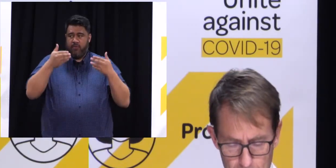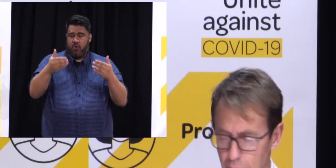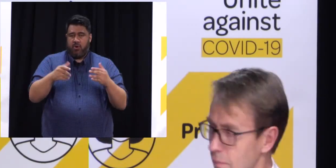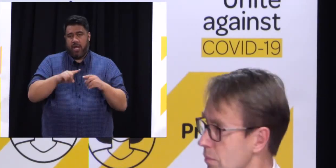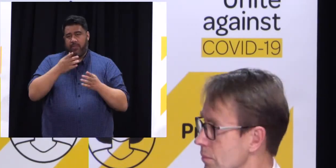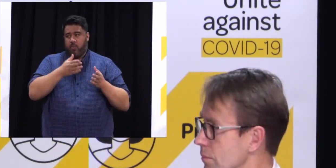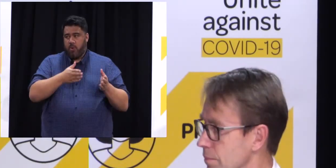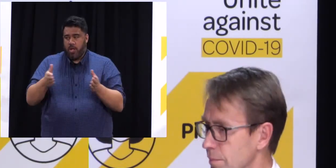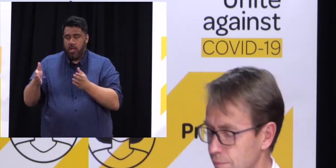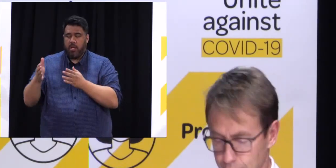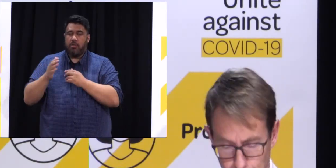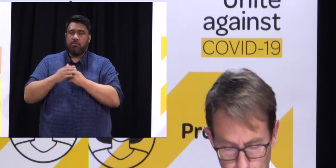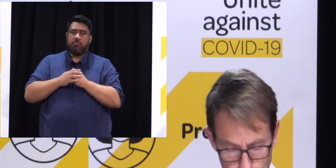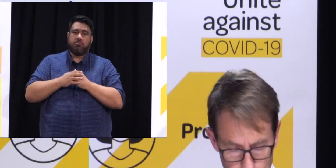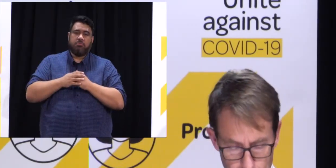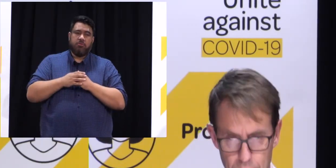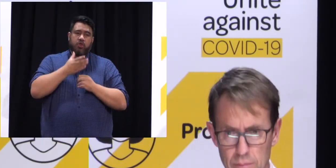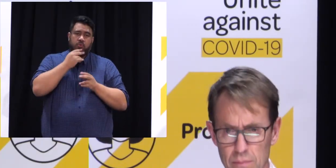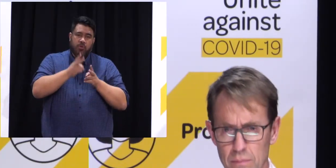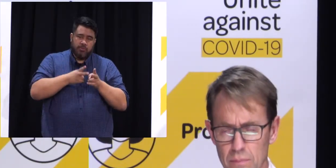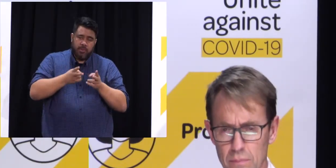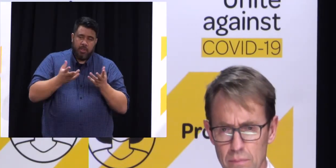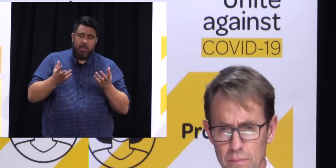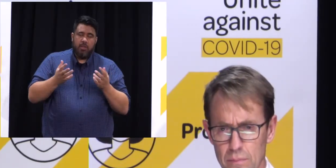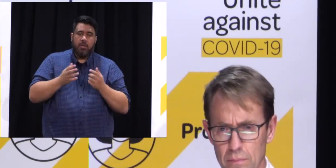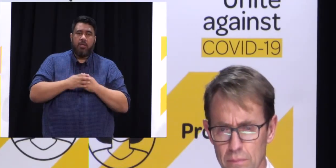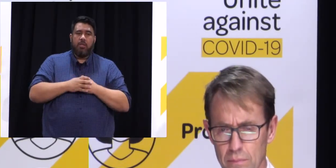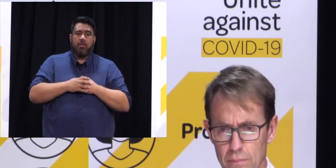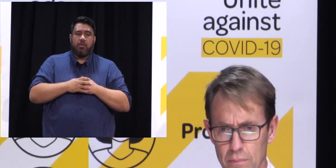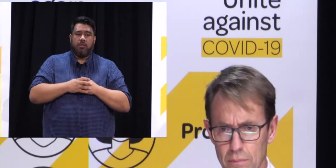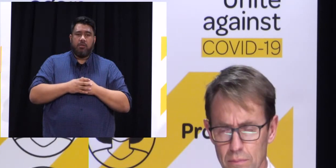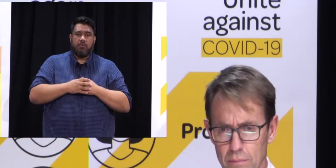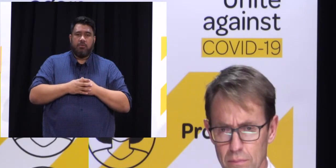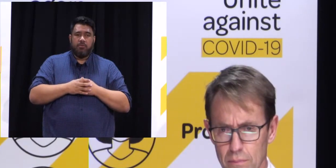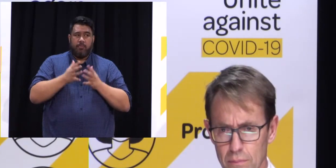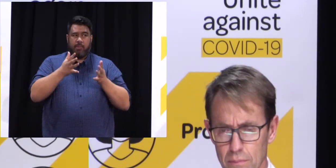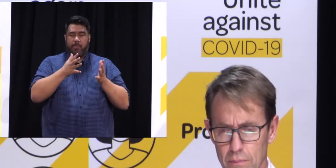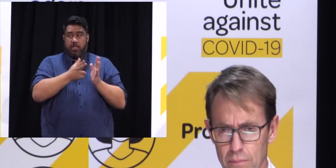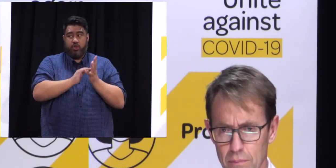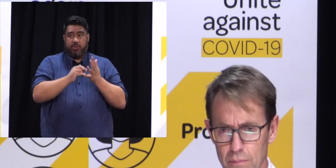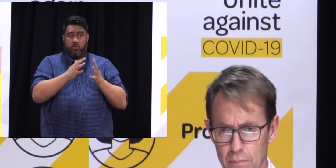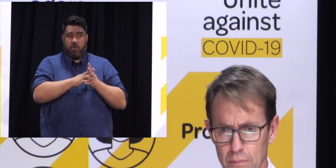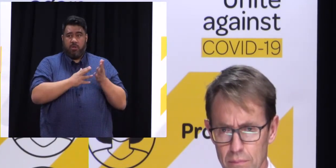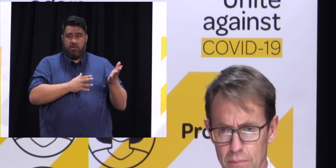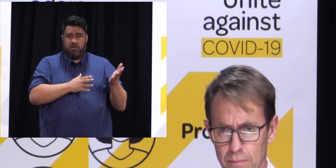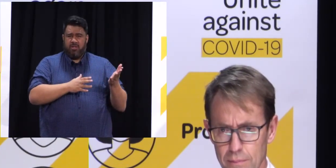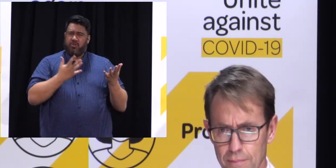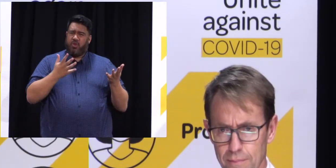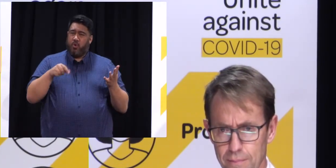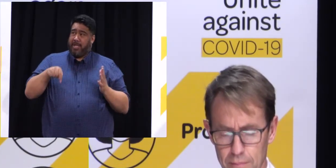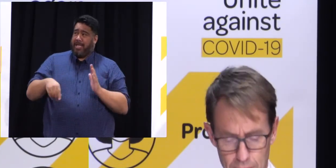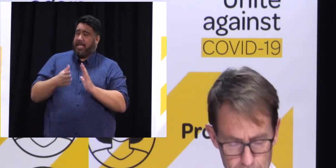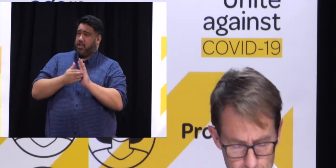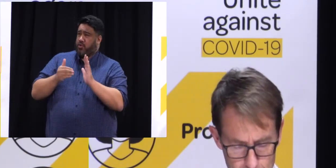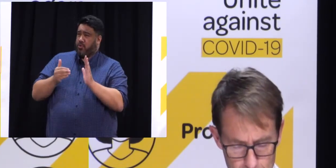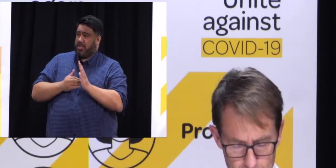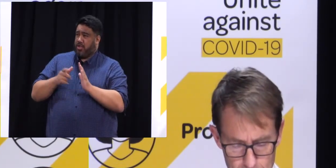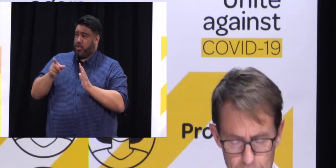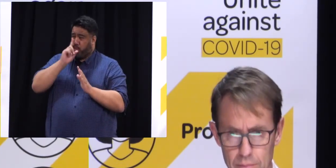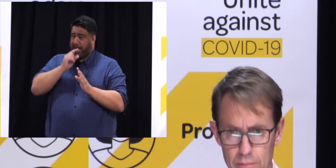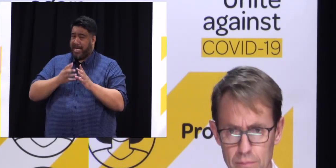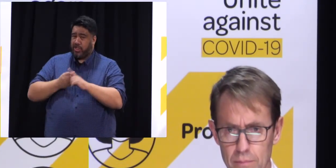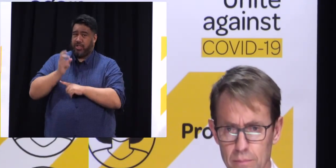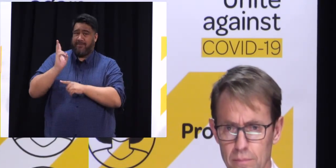than overall case numbers. Just what would it mean to you for New Zealand to be able to achieve it again after doing